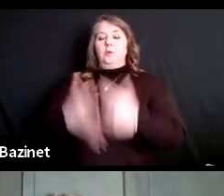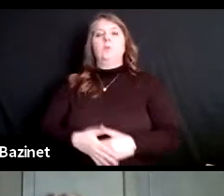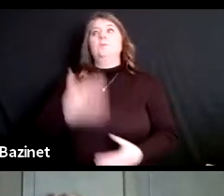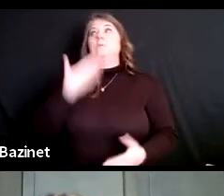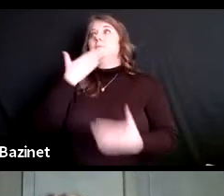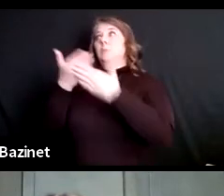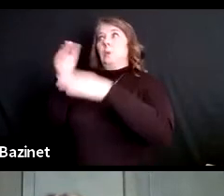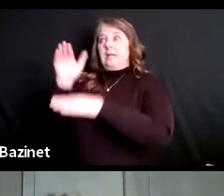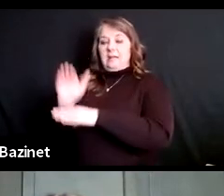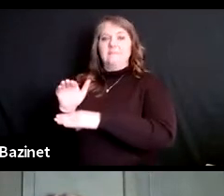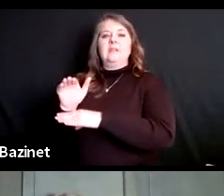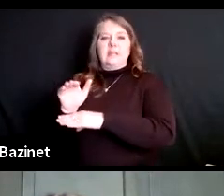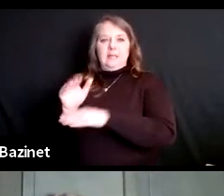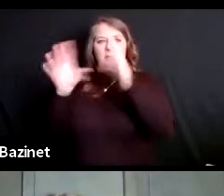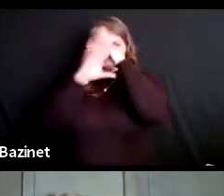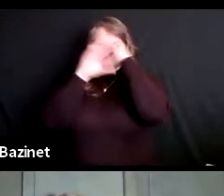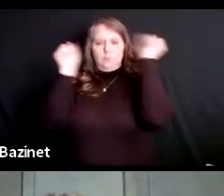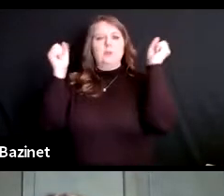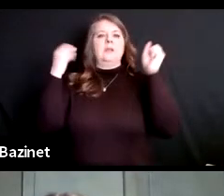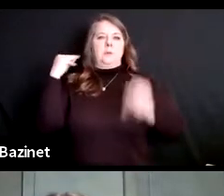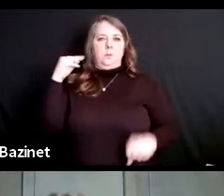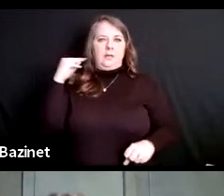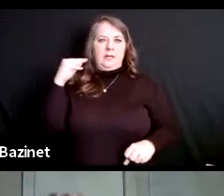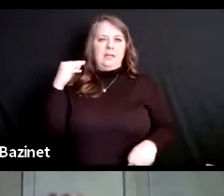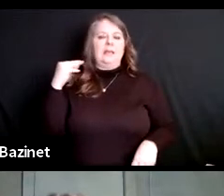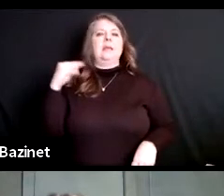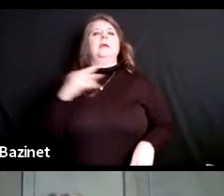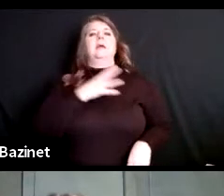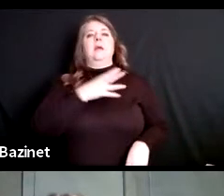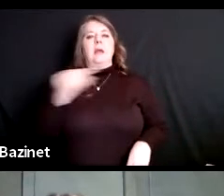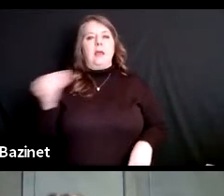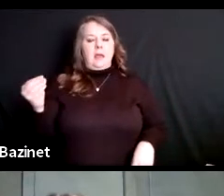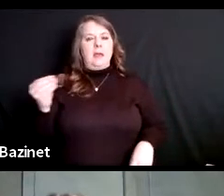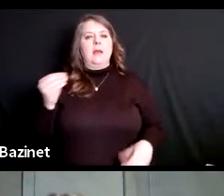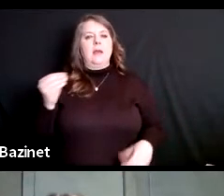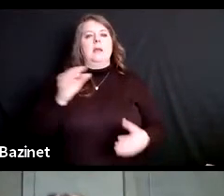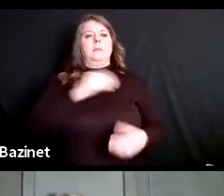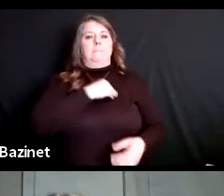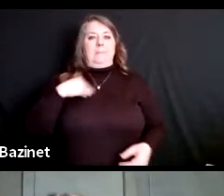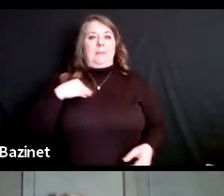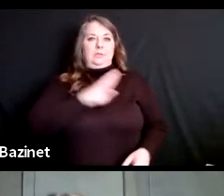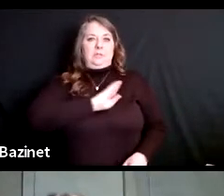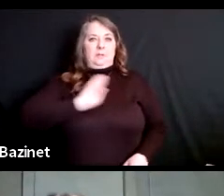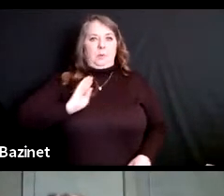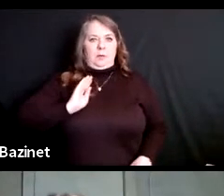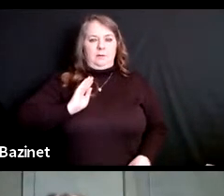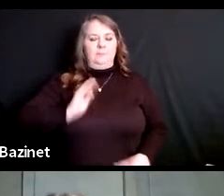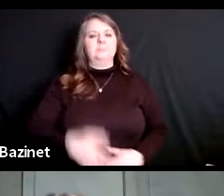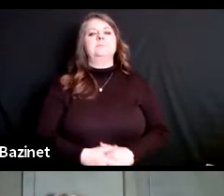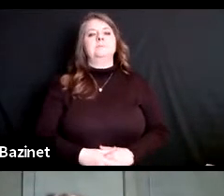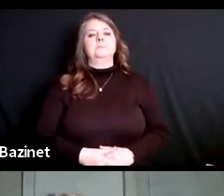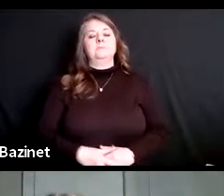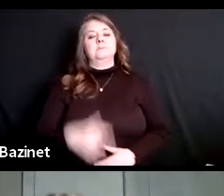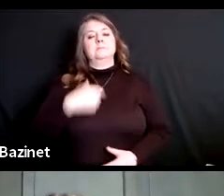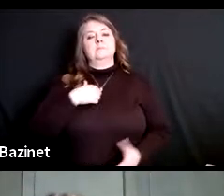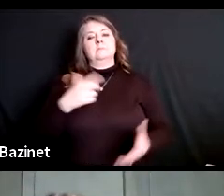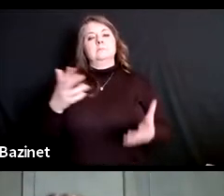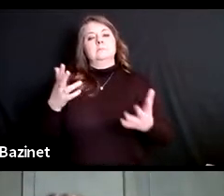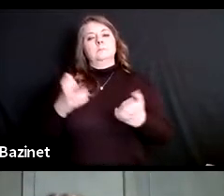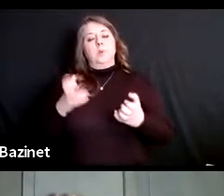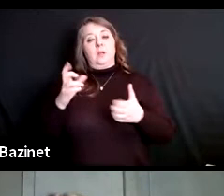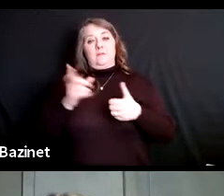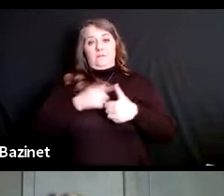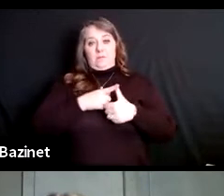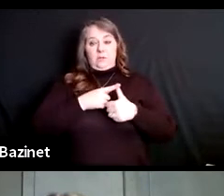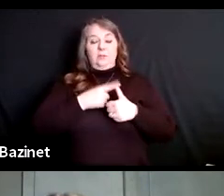evening, Superintendent Michelle Whitney and members of the board. I would like to, first of